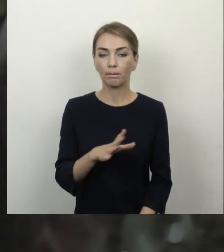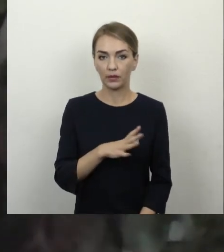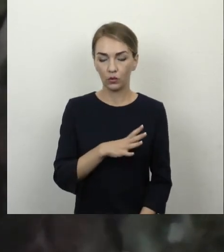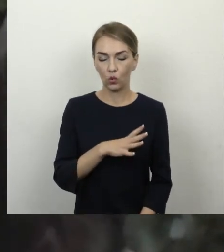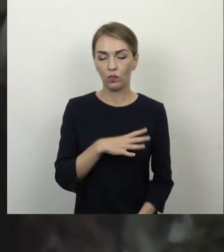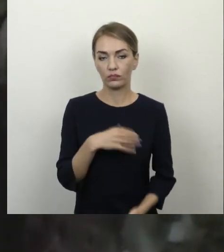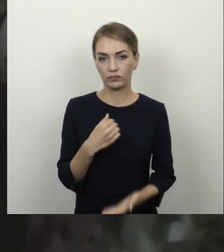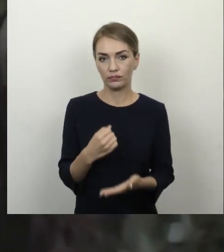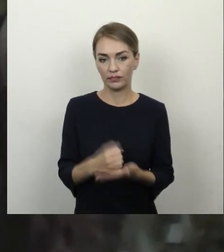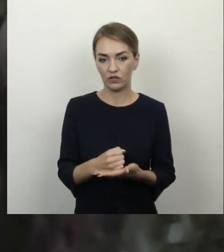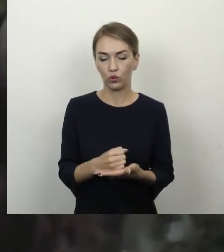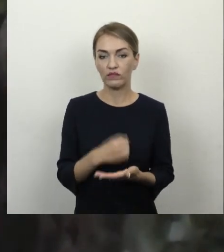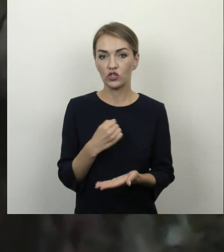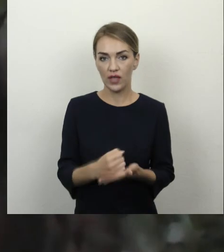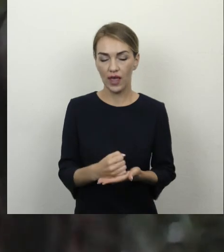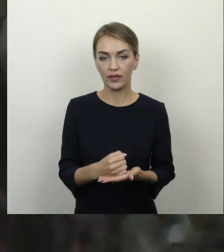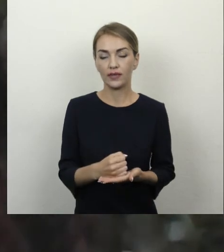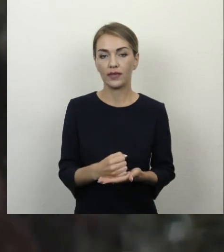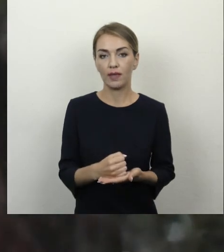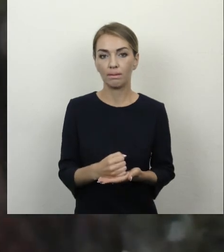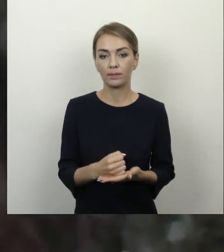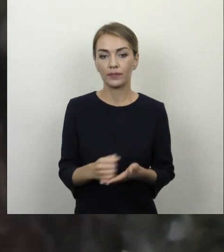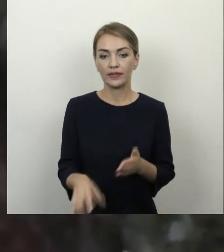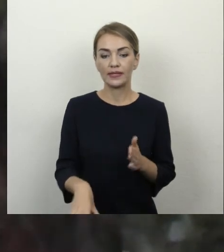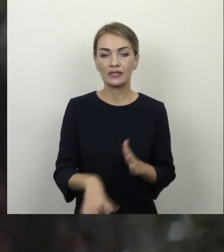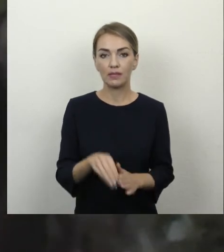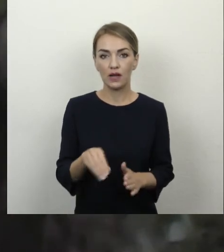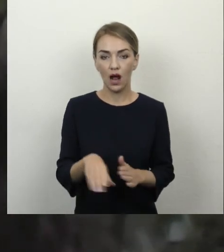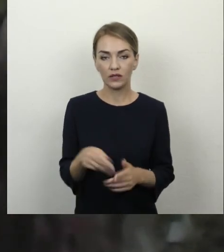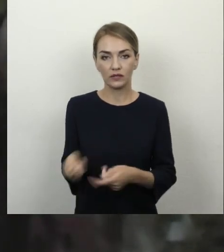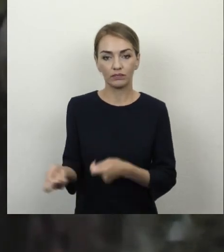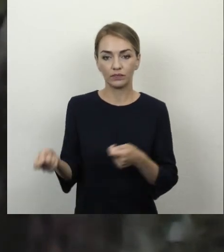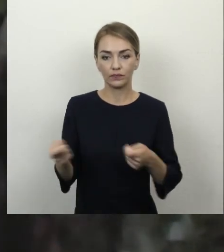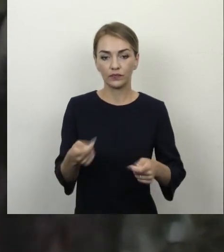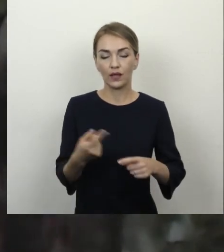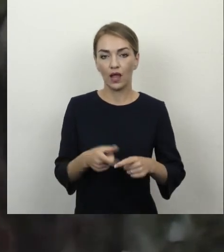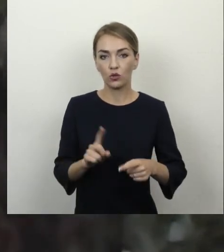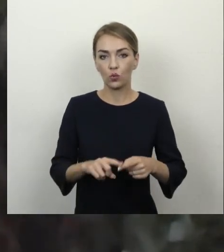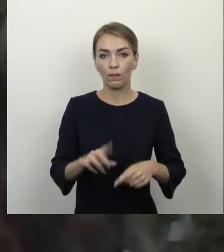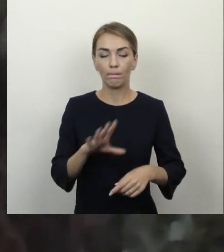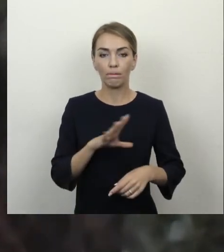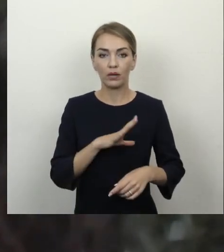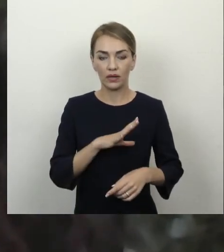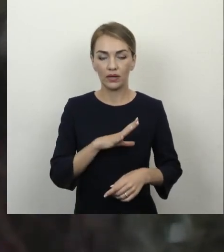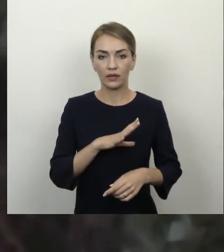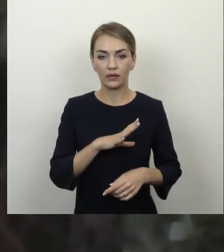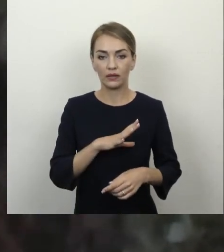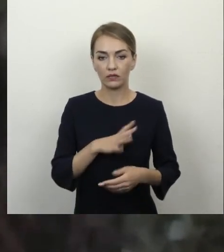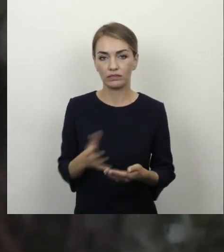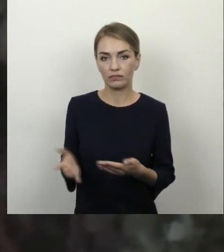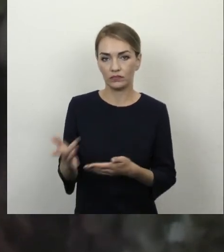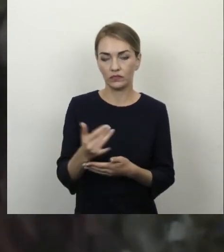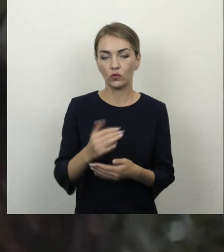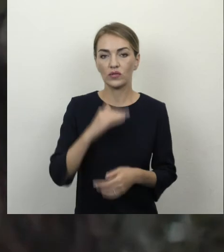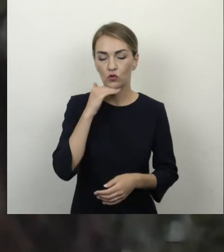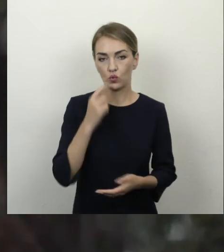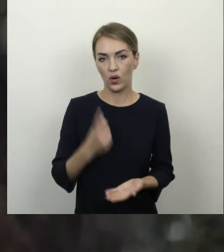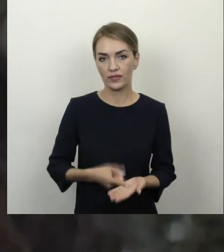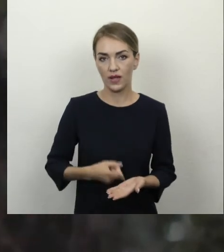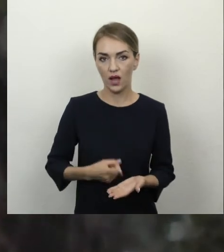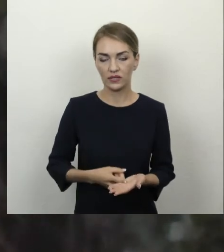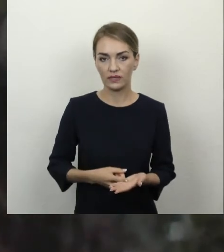And a lot of these complaints were confirmed. The voters indeed